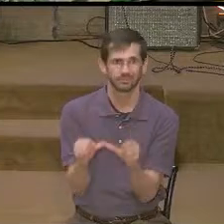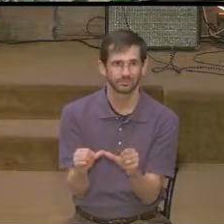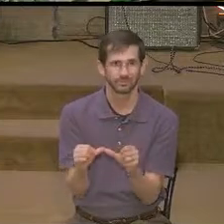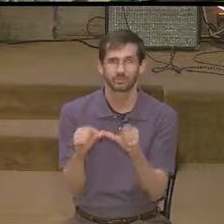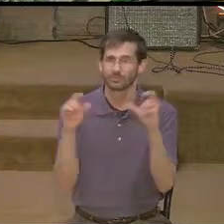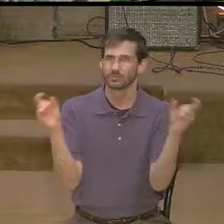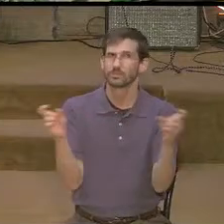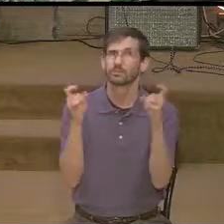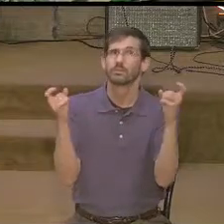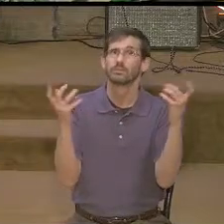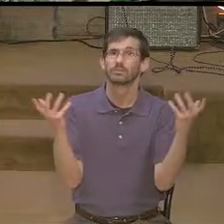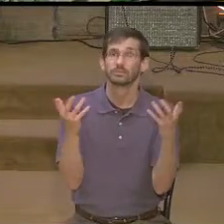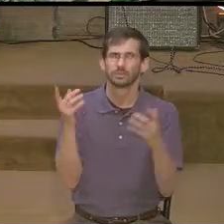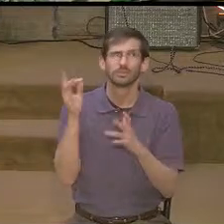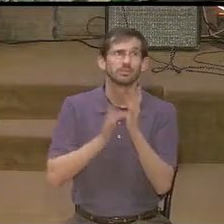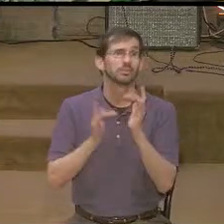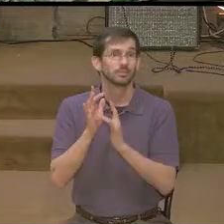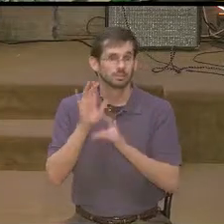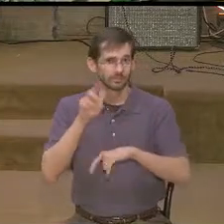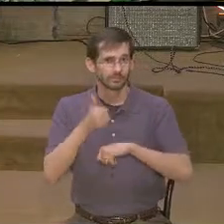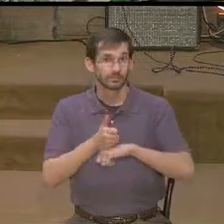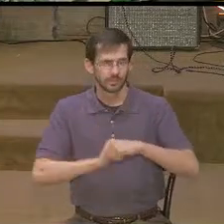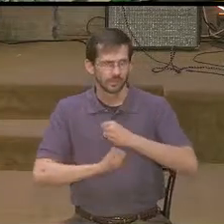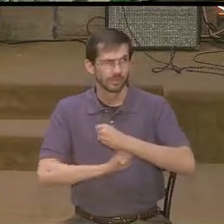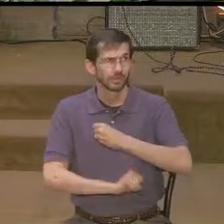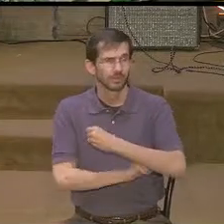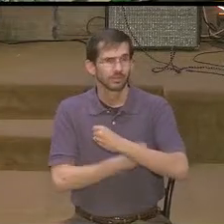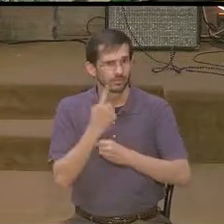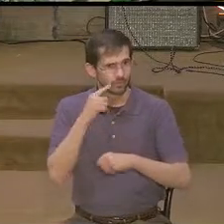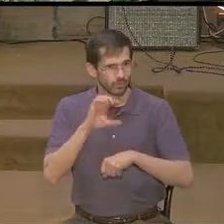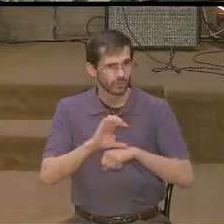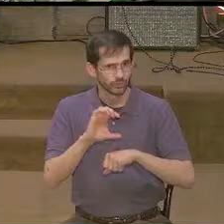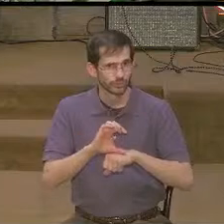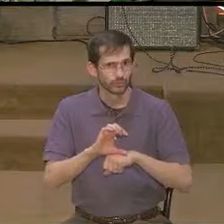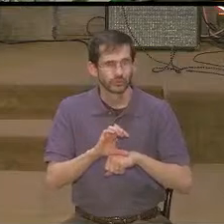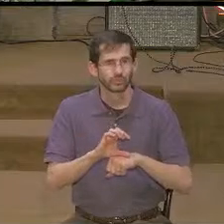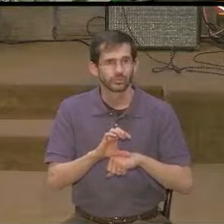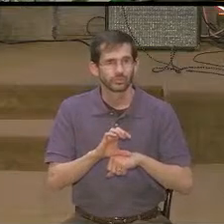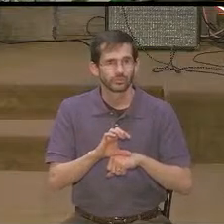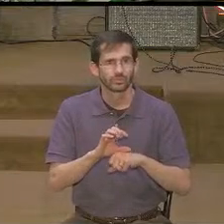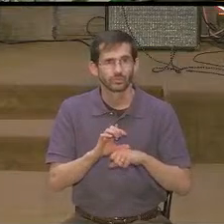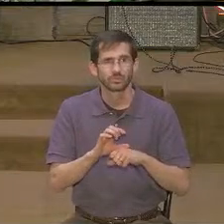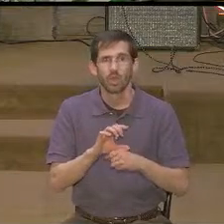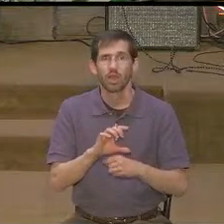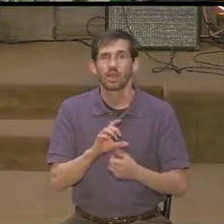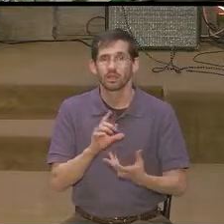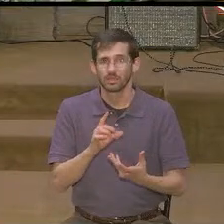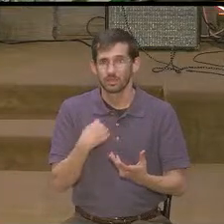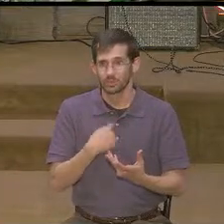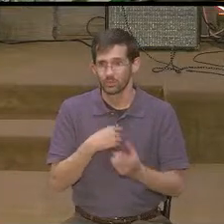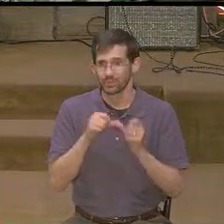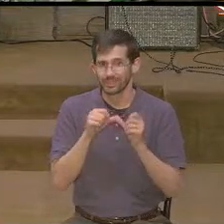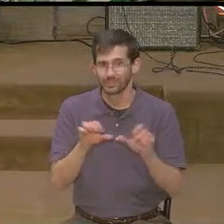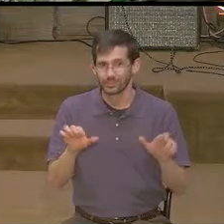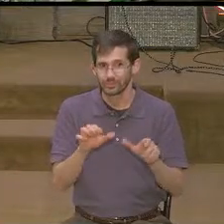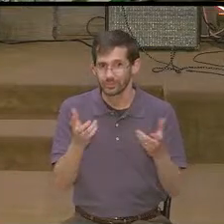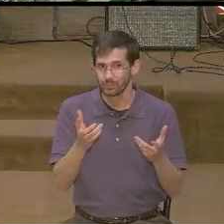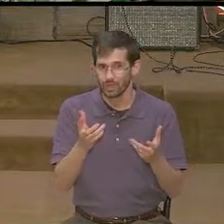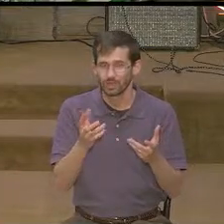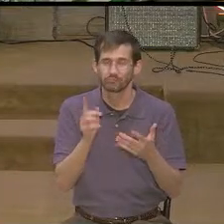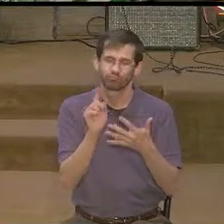what Jesus has laid the foundation for the church to include communion.